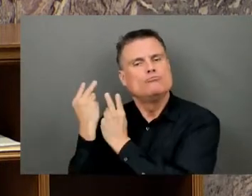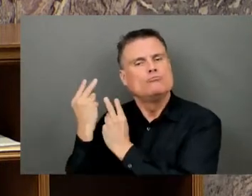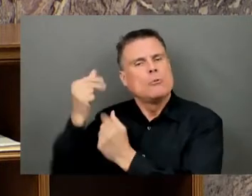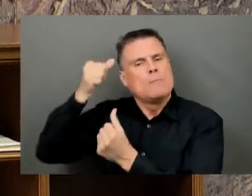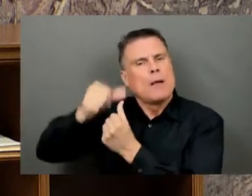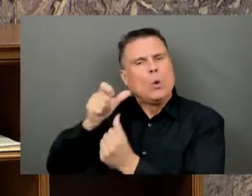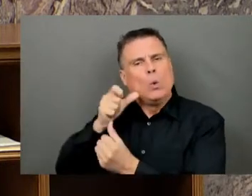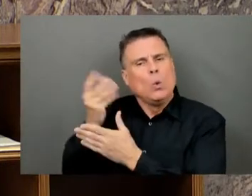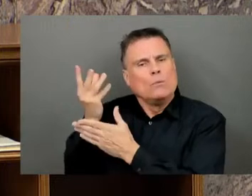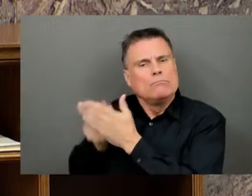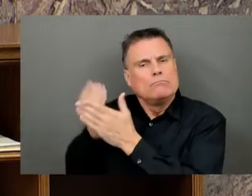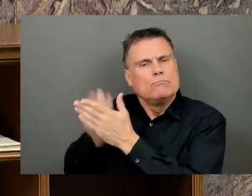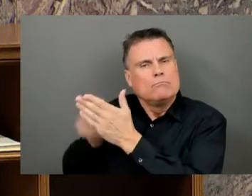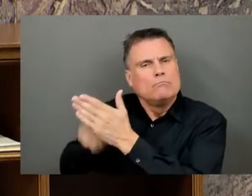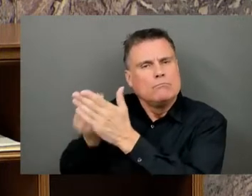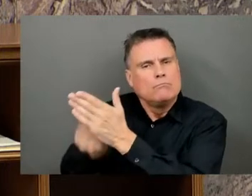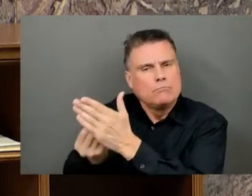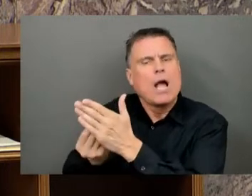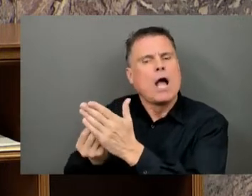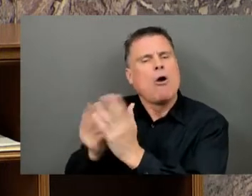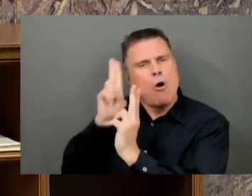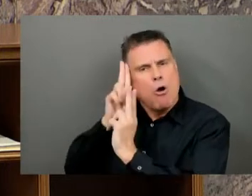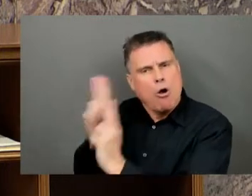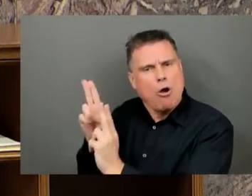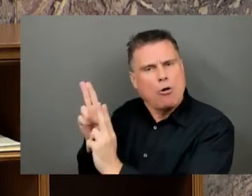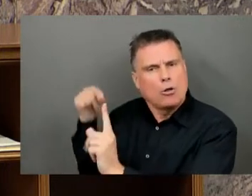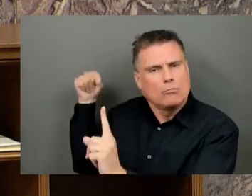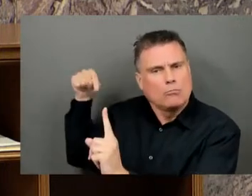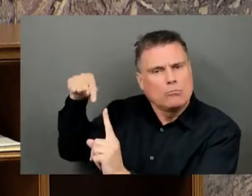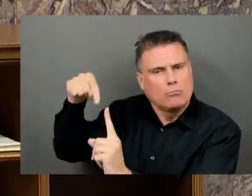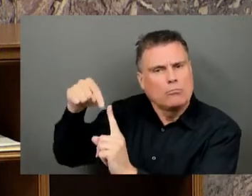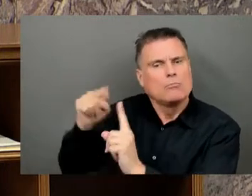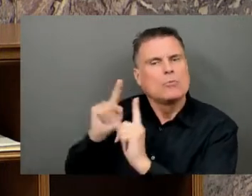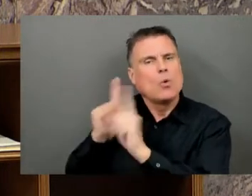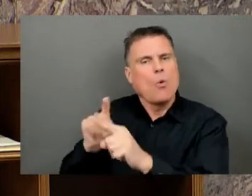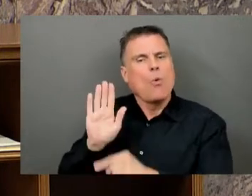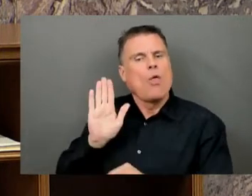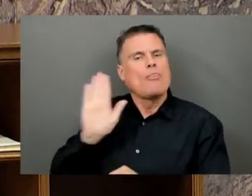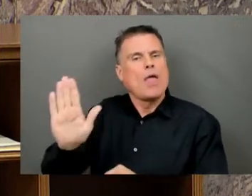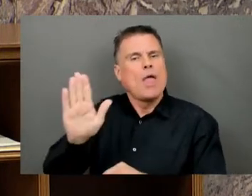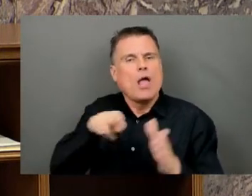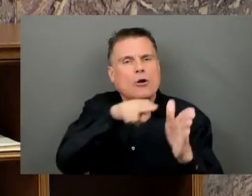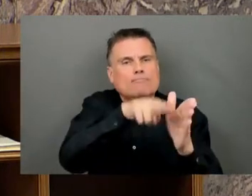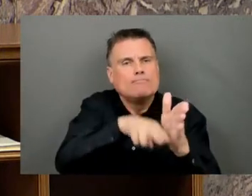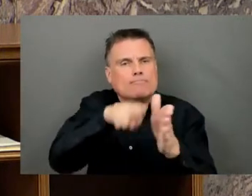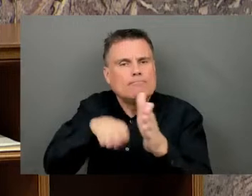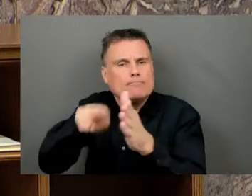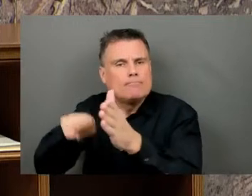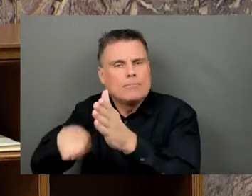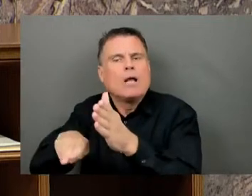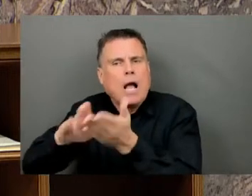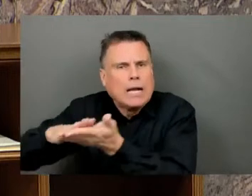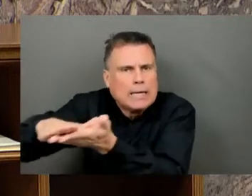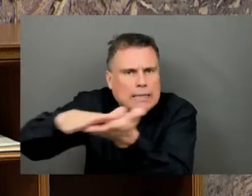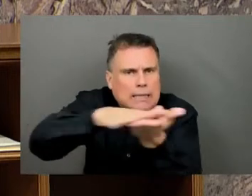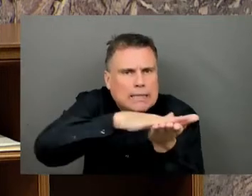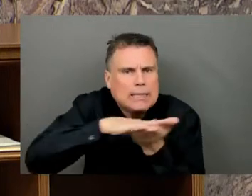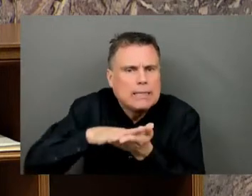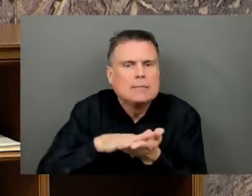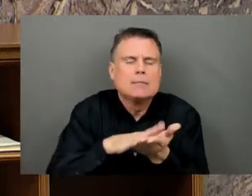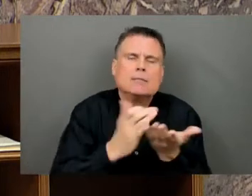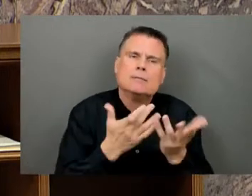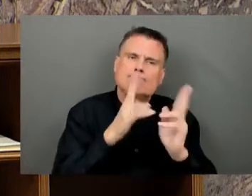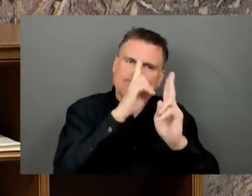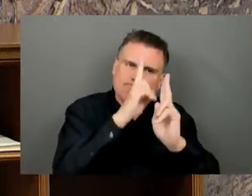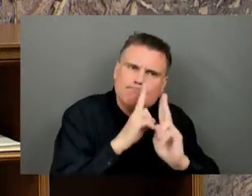that shape our society. This is a time for me personally to remember and reconnect with my beloved